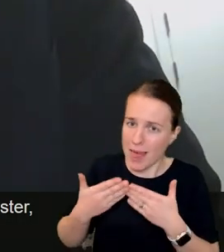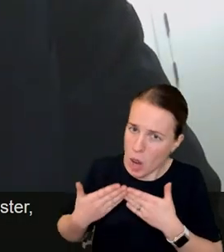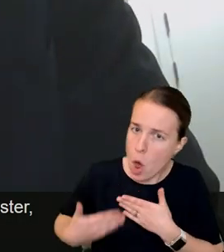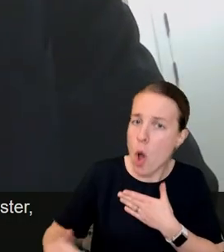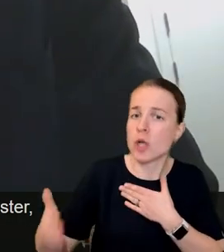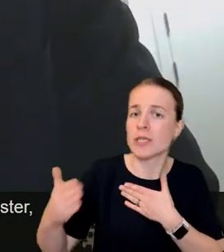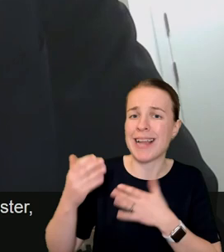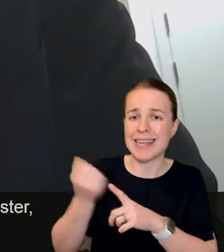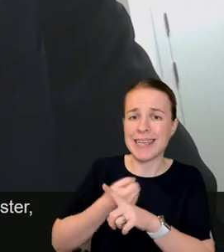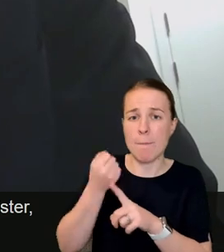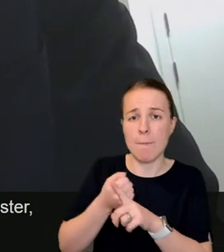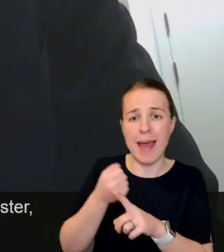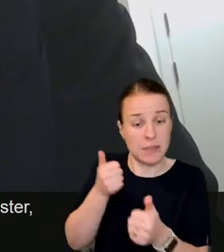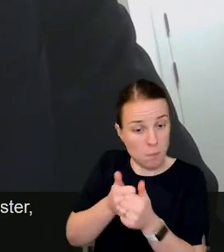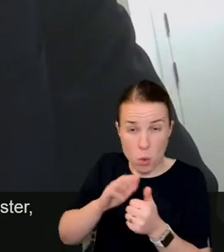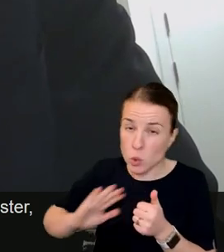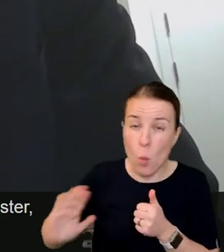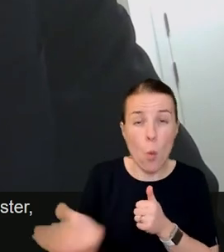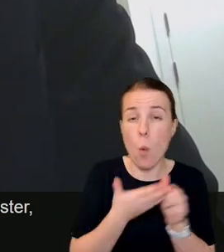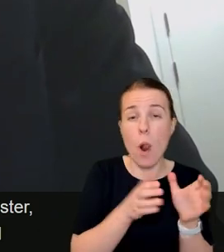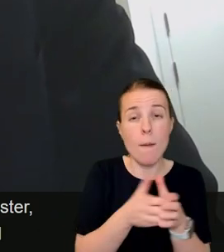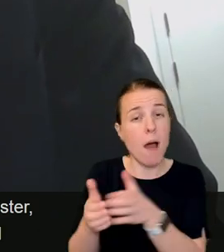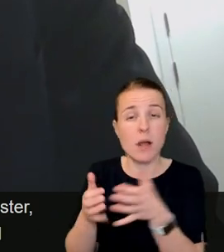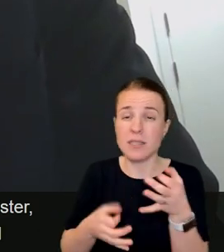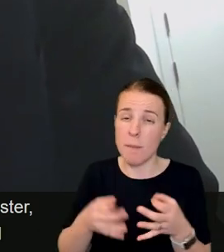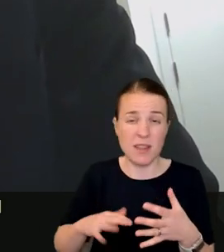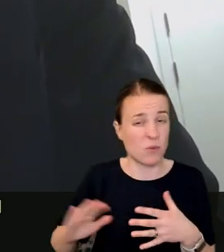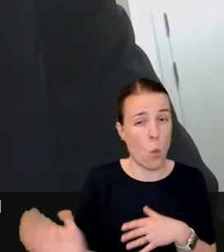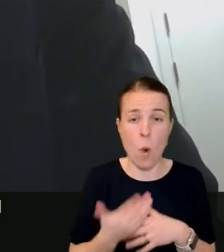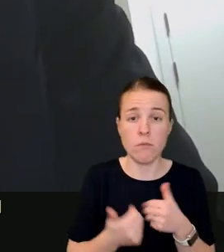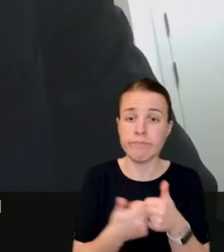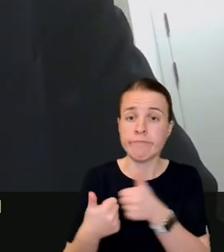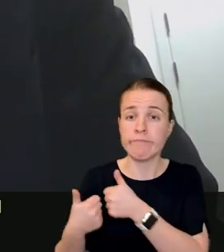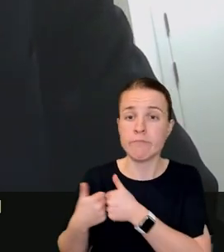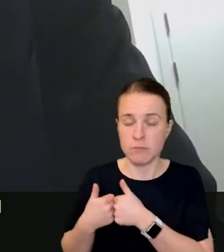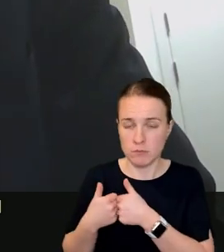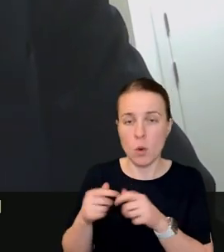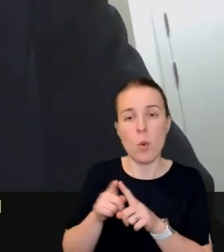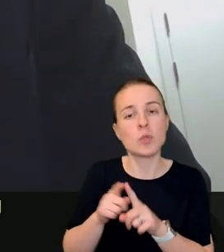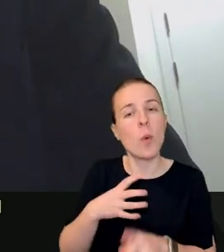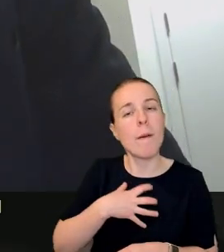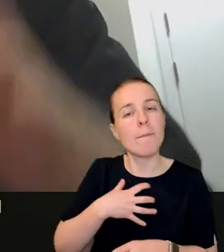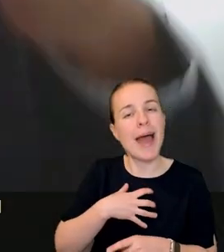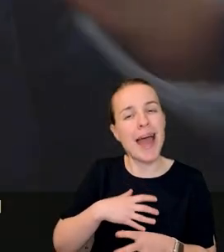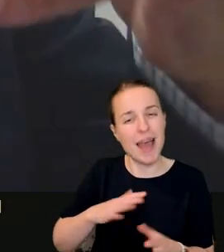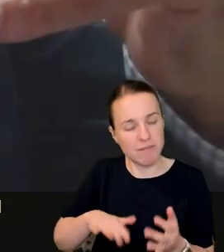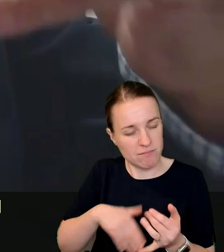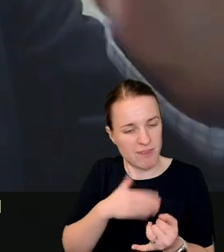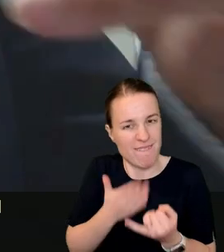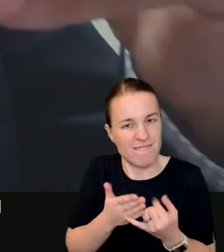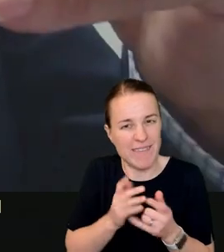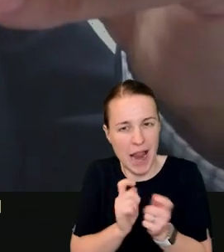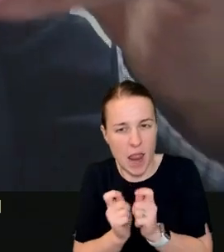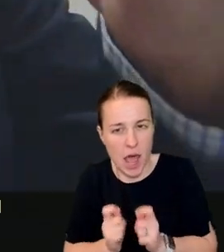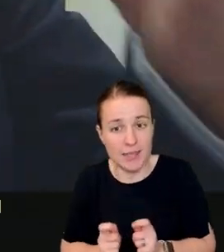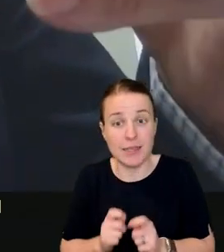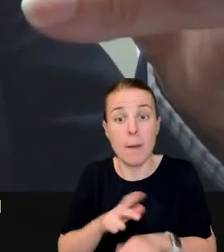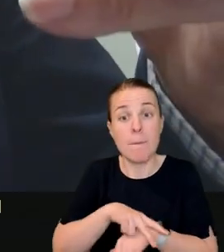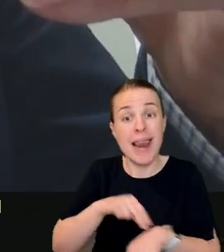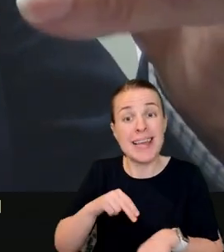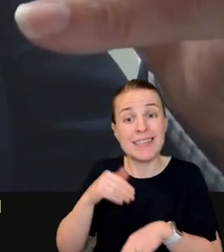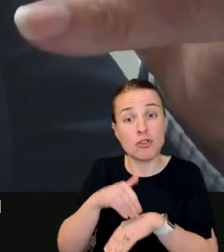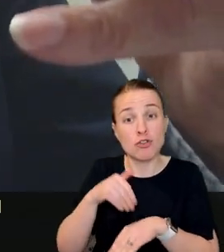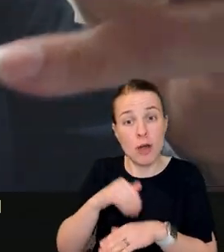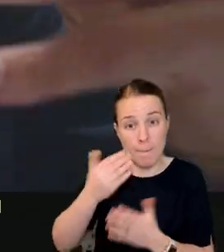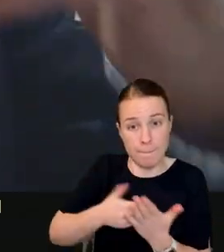add. And thirdly, the Mayor is in the process of finalising his police and crime plan. Again, the Assembly Police Committee has discussed